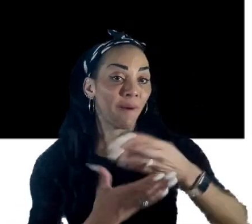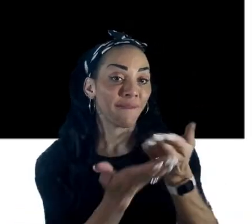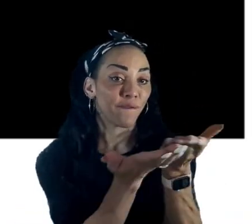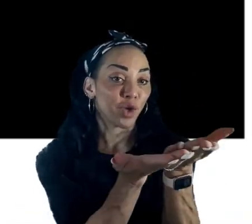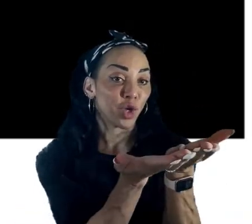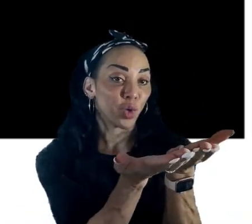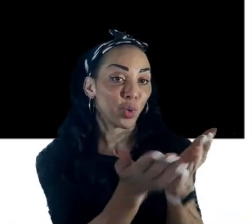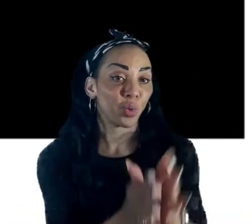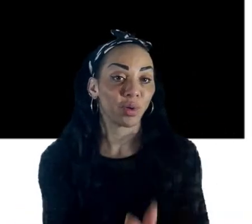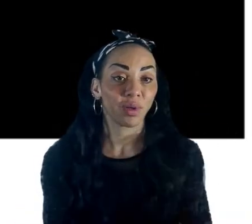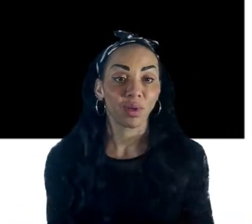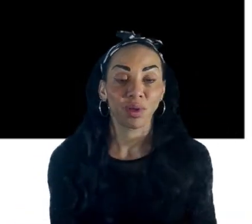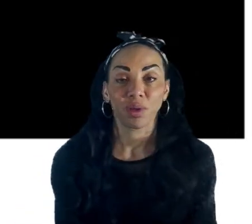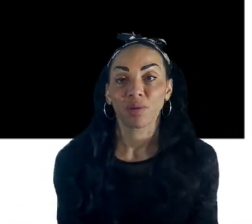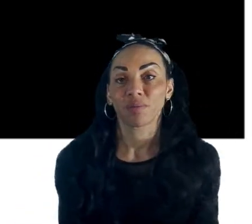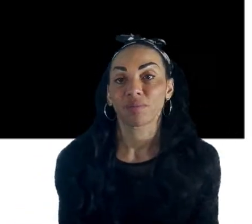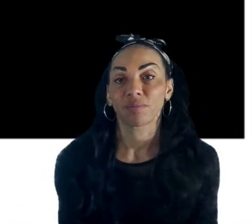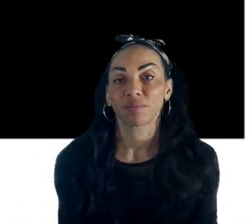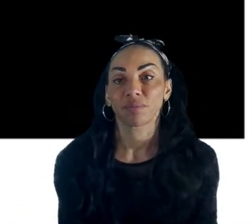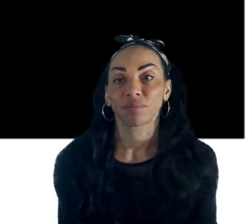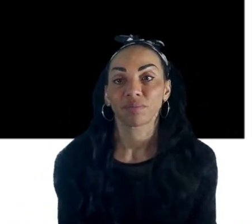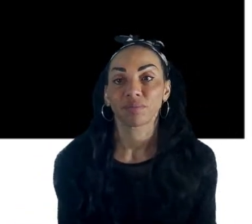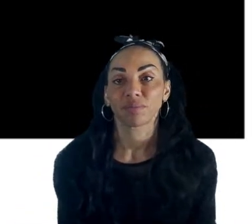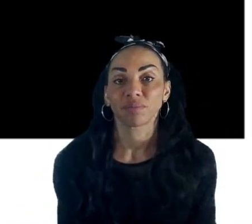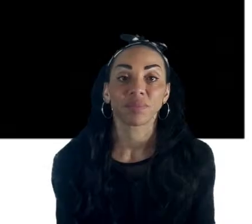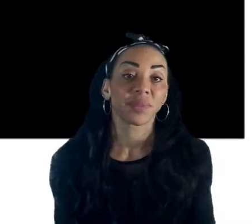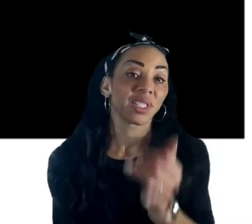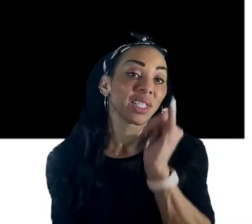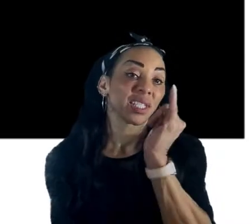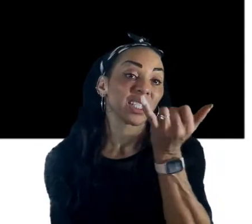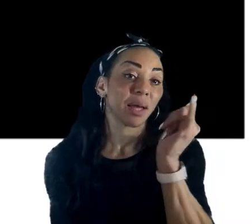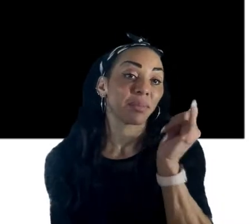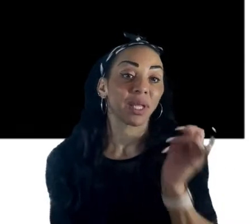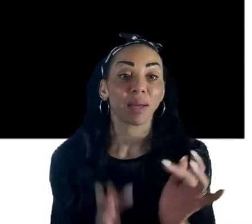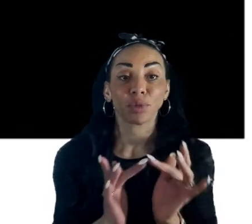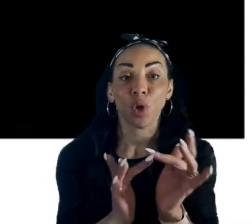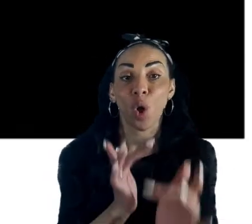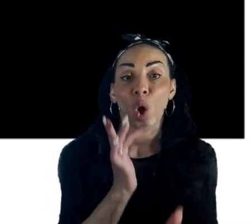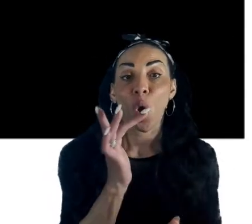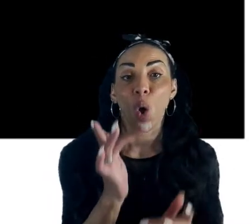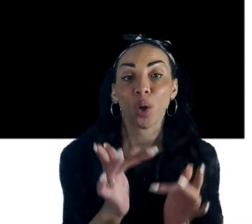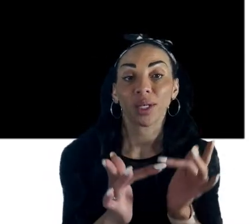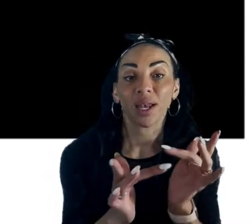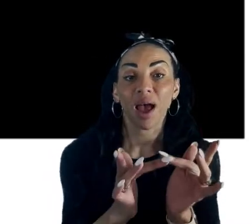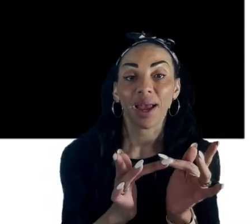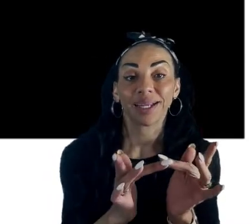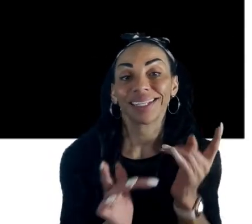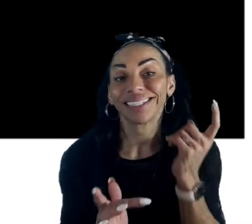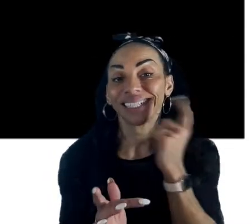Sometimes online is easy and sometimes the sauna is perfect.